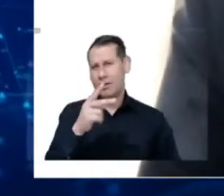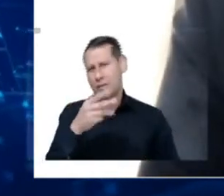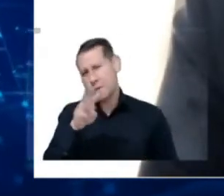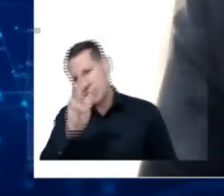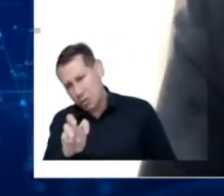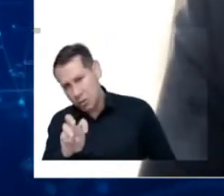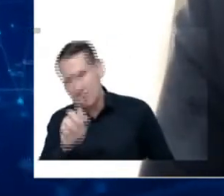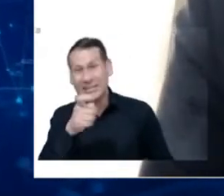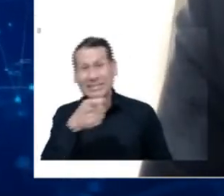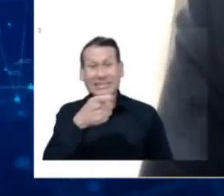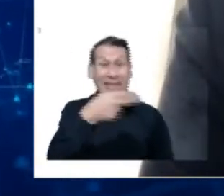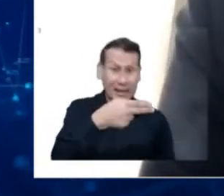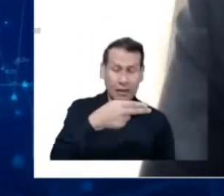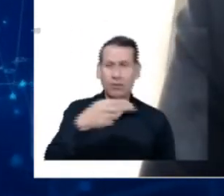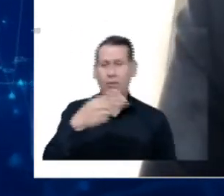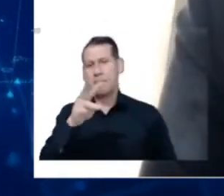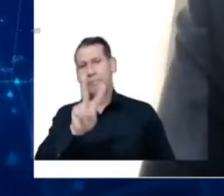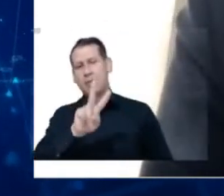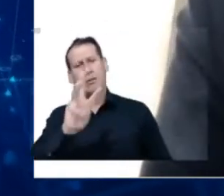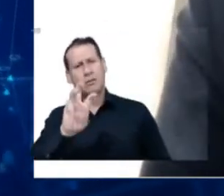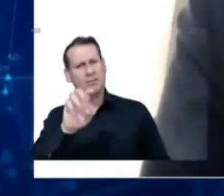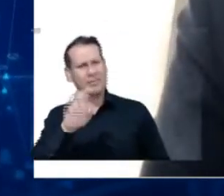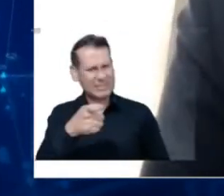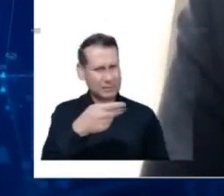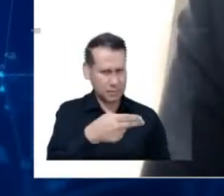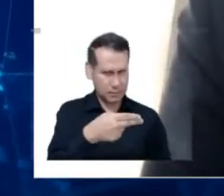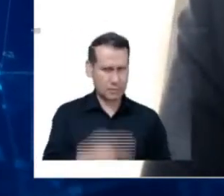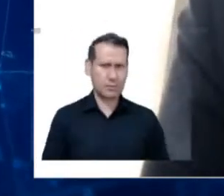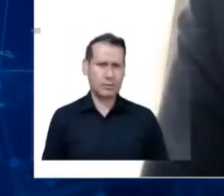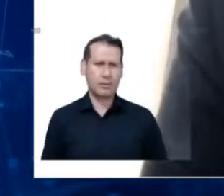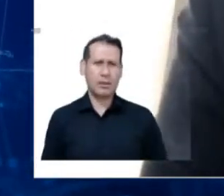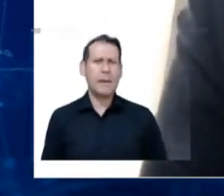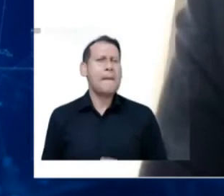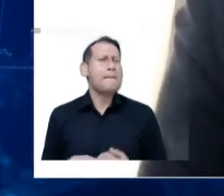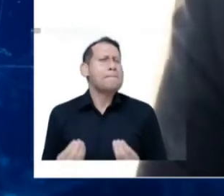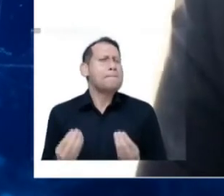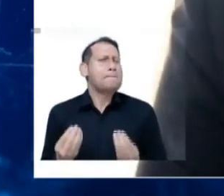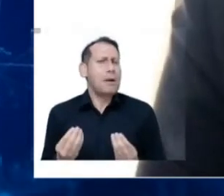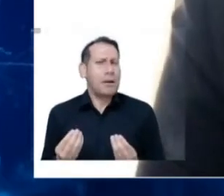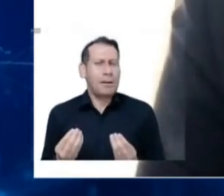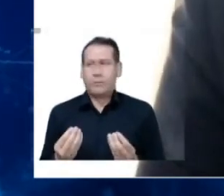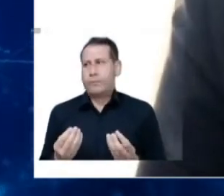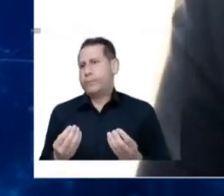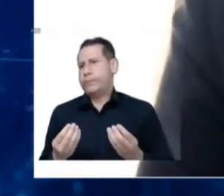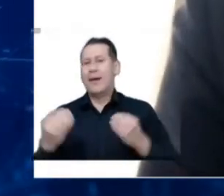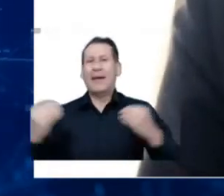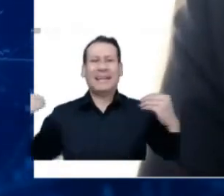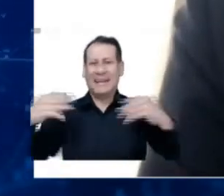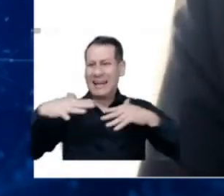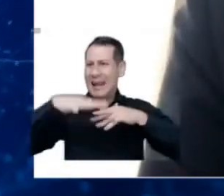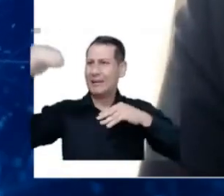gigahertz with a high reuse of frequency to have a better efficiency in the network.